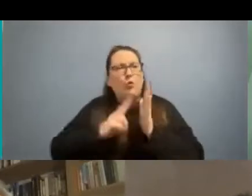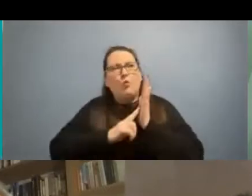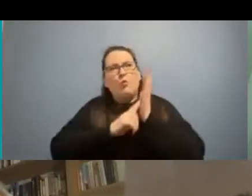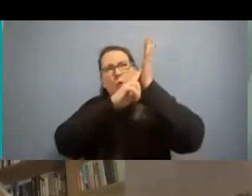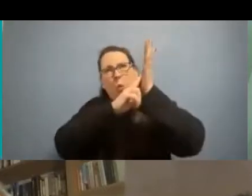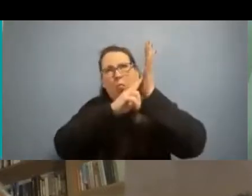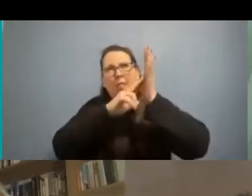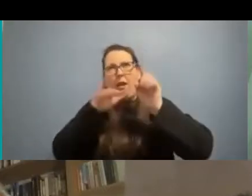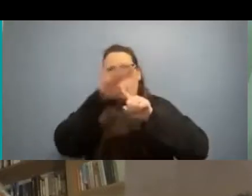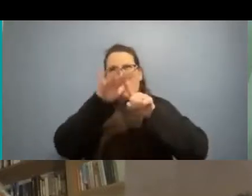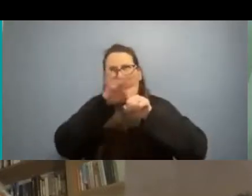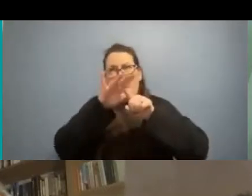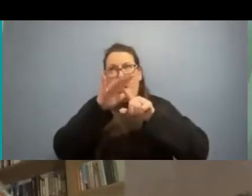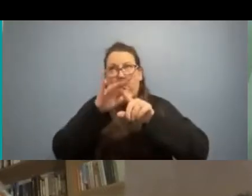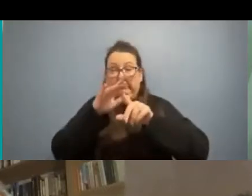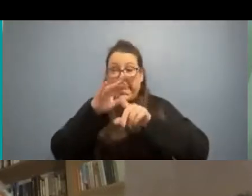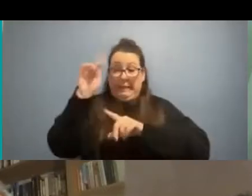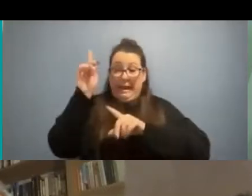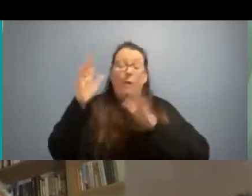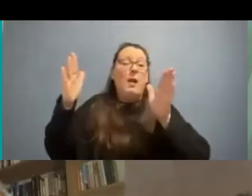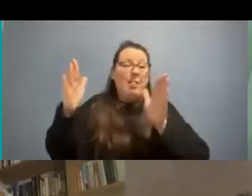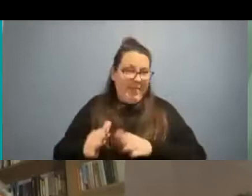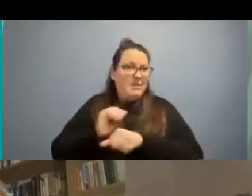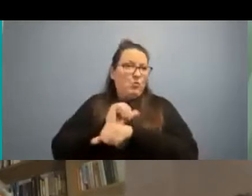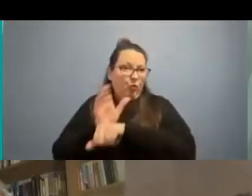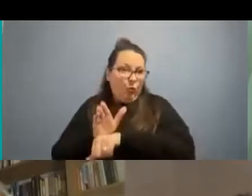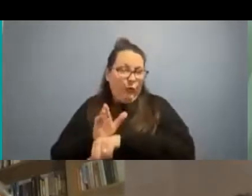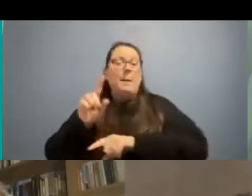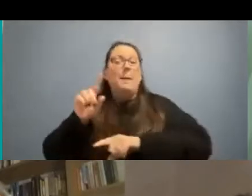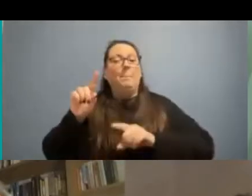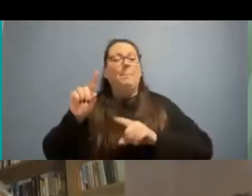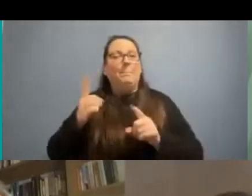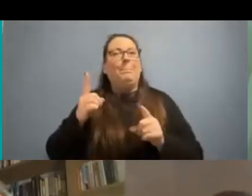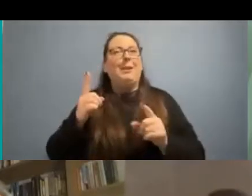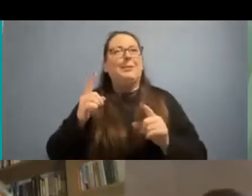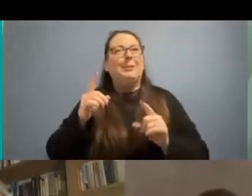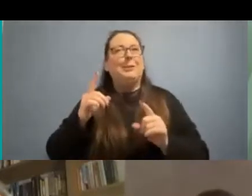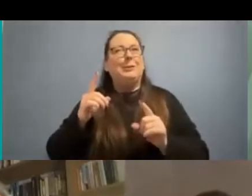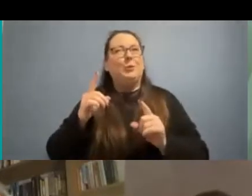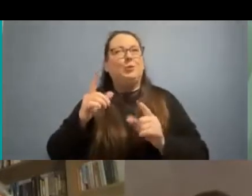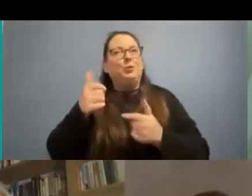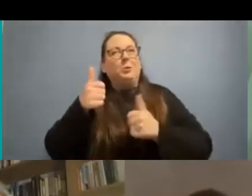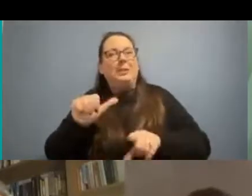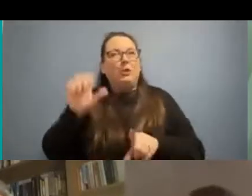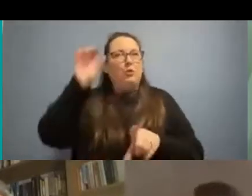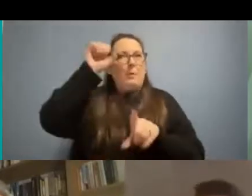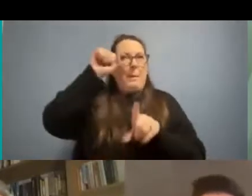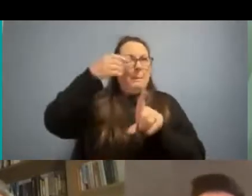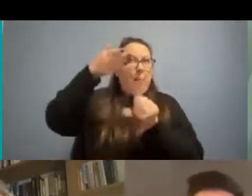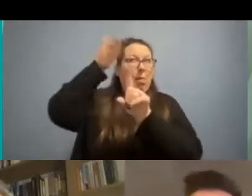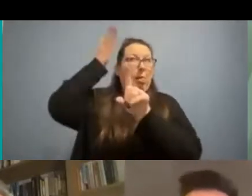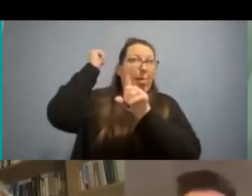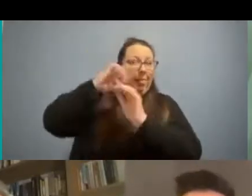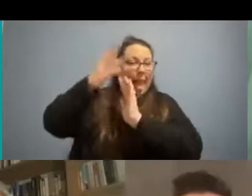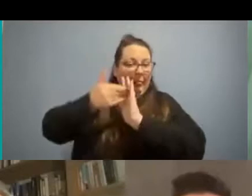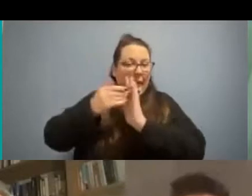this time round, we bear the scars of the previous lockdowns, and so many people are feeling